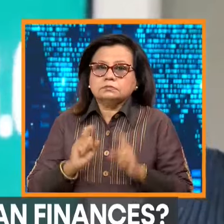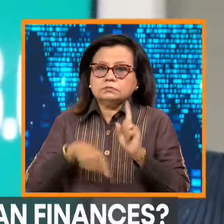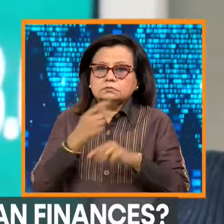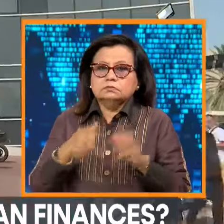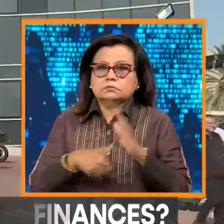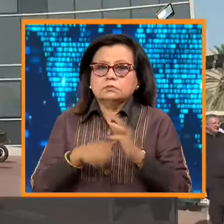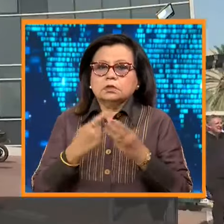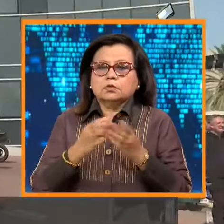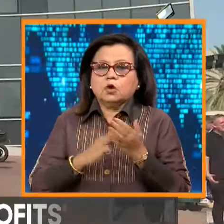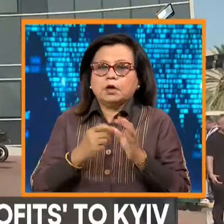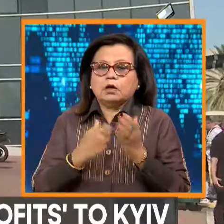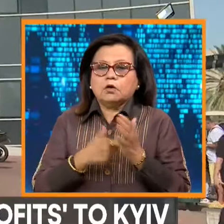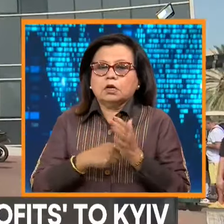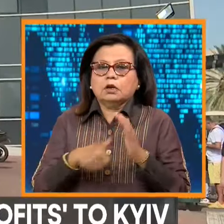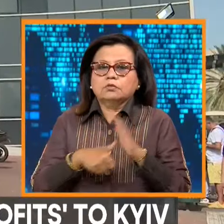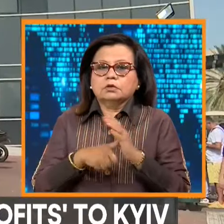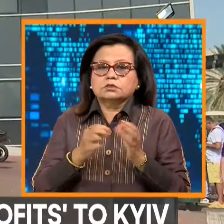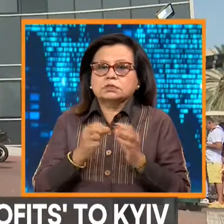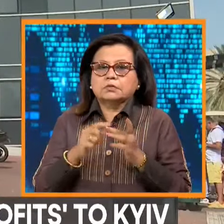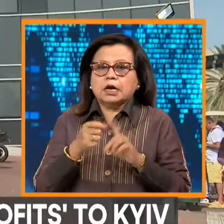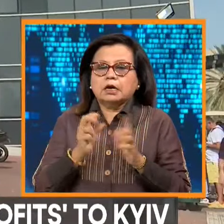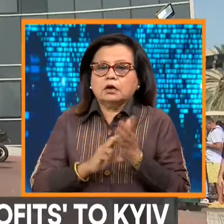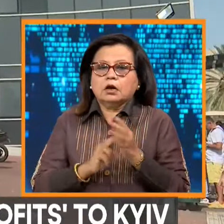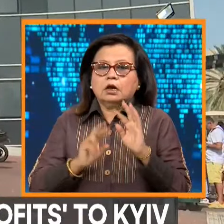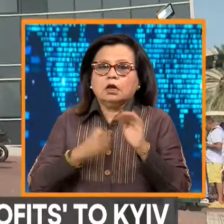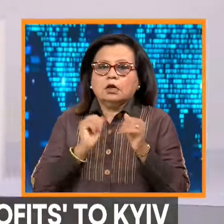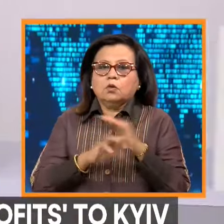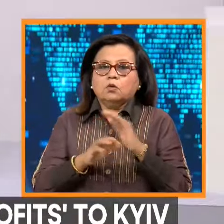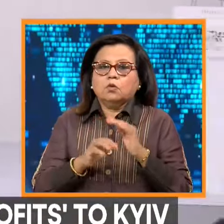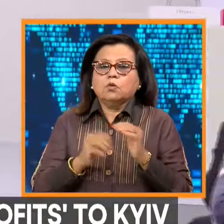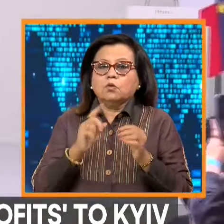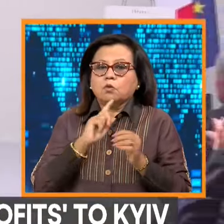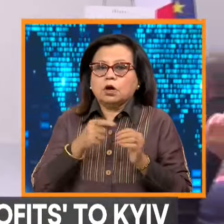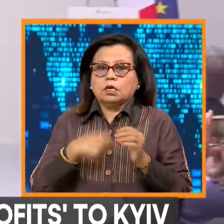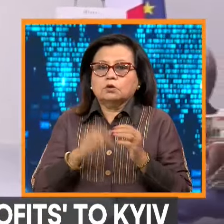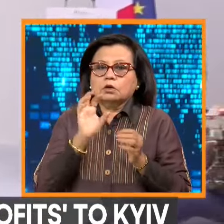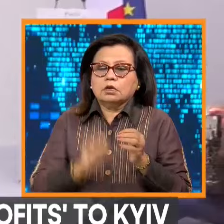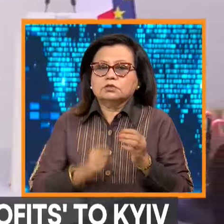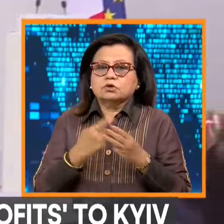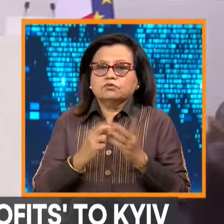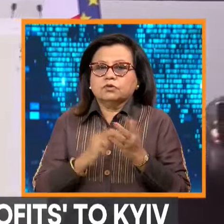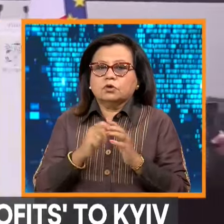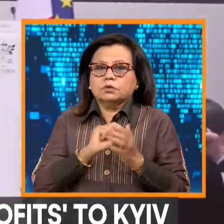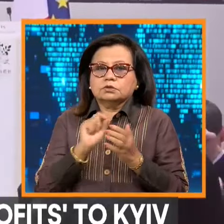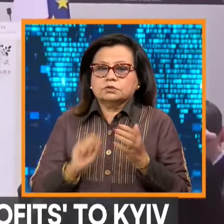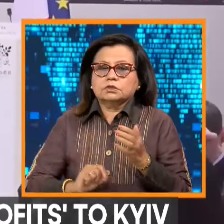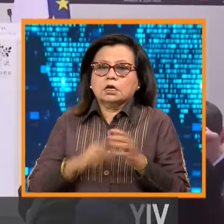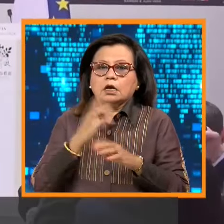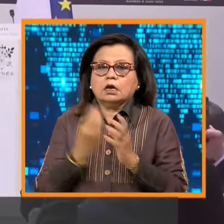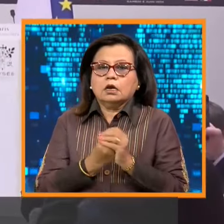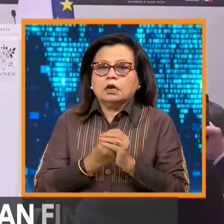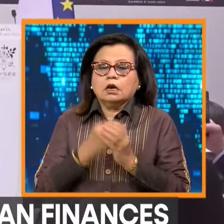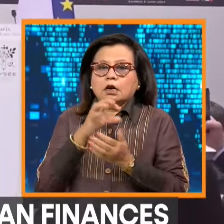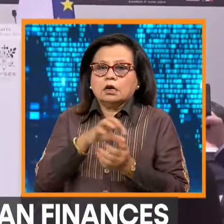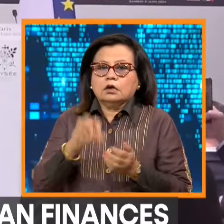to President Emmanuel Macron, President Biden also sent a warning to the rest of Europe, stating that the entire